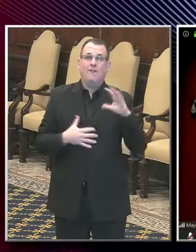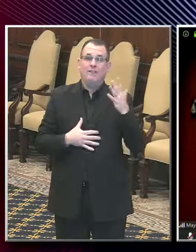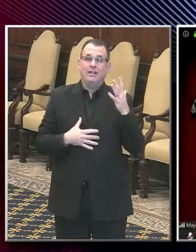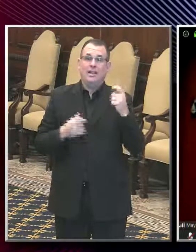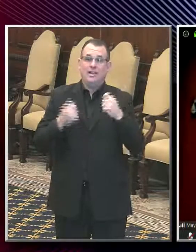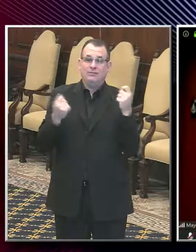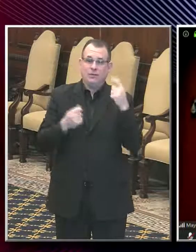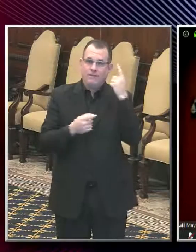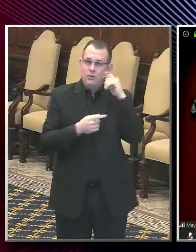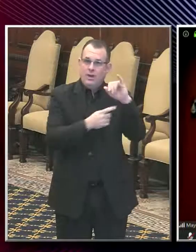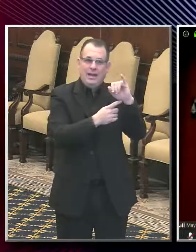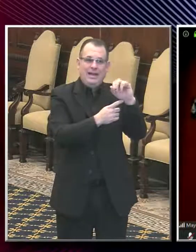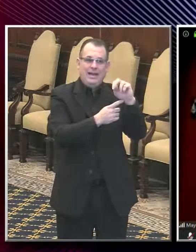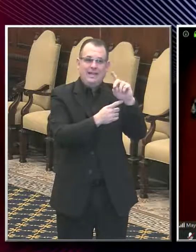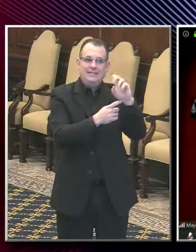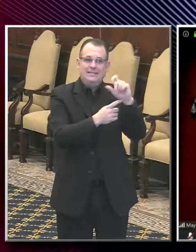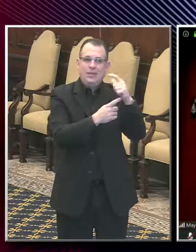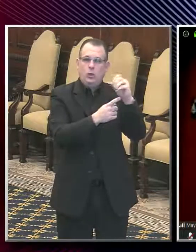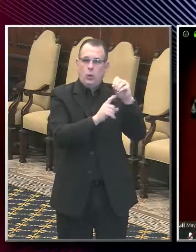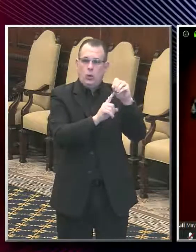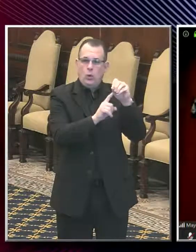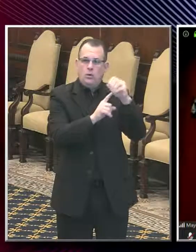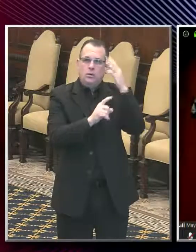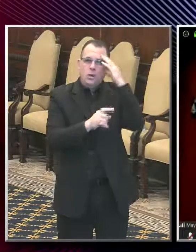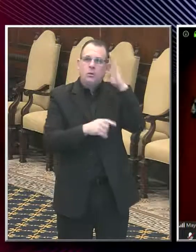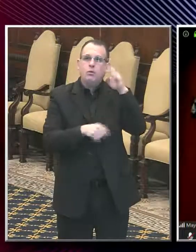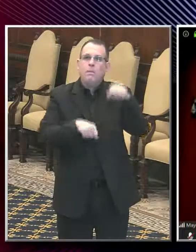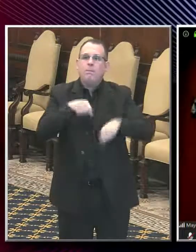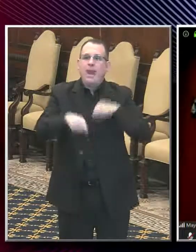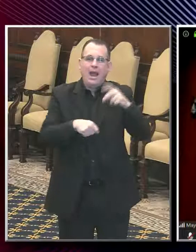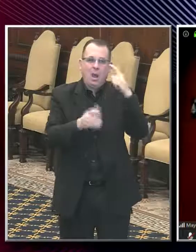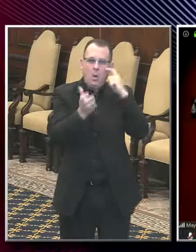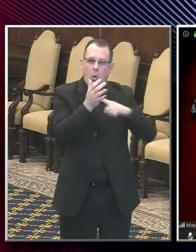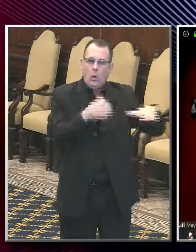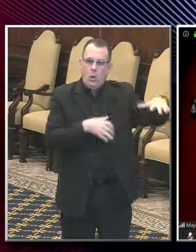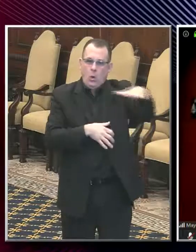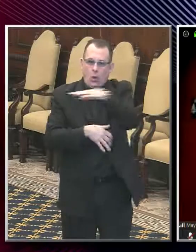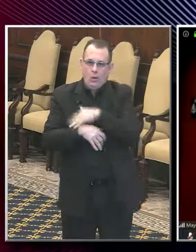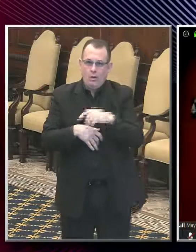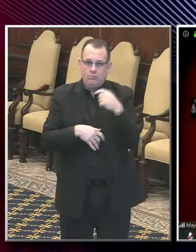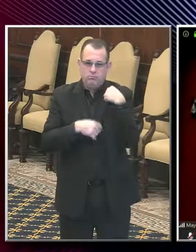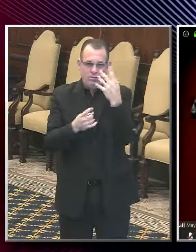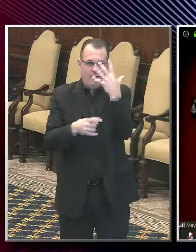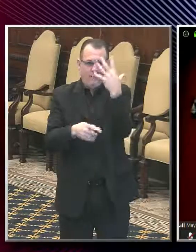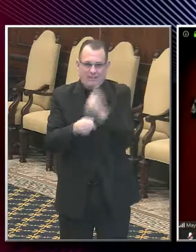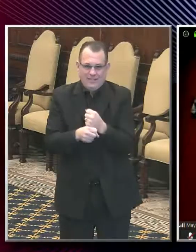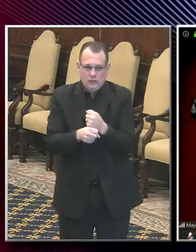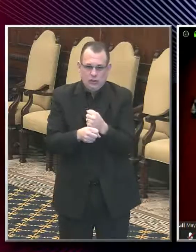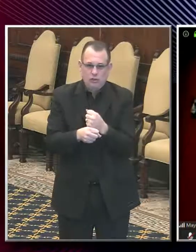Share here in Philadelphia. Over the past 5 years, there have been over 3.5 million